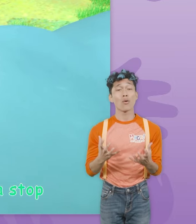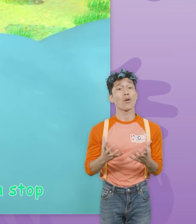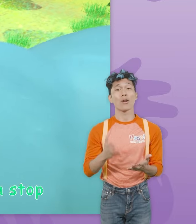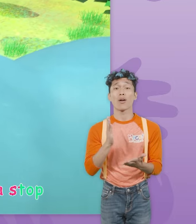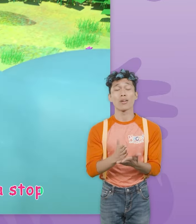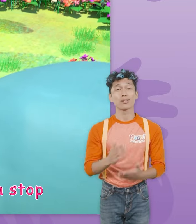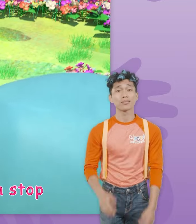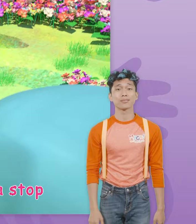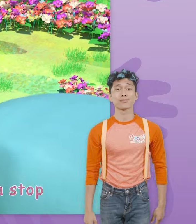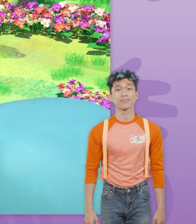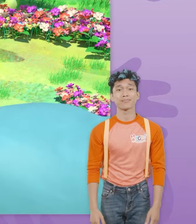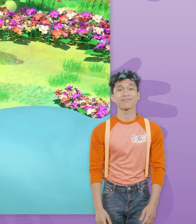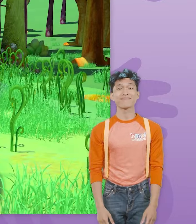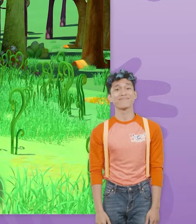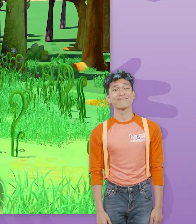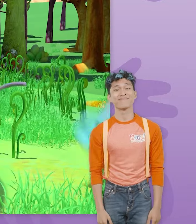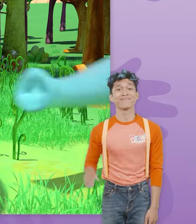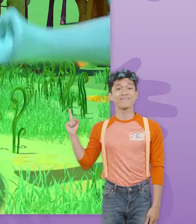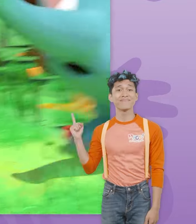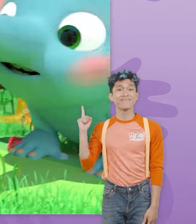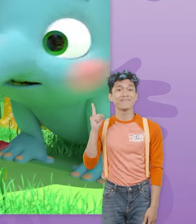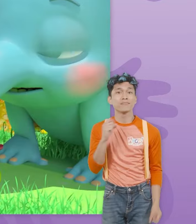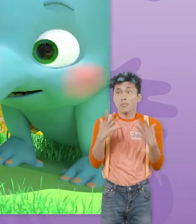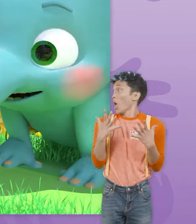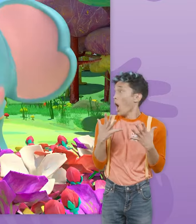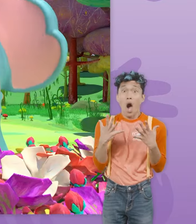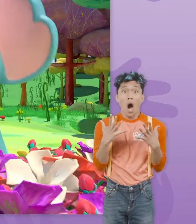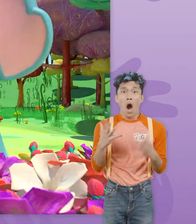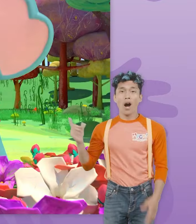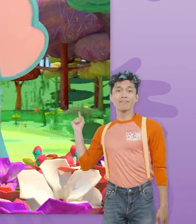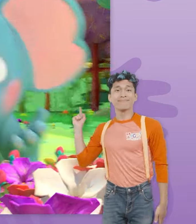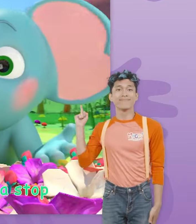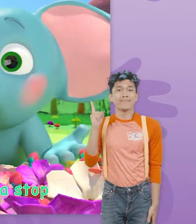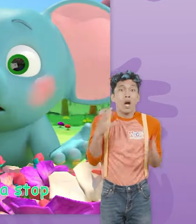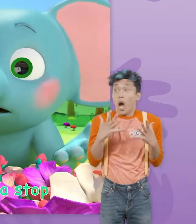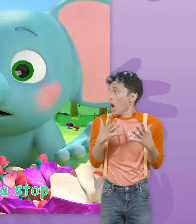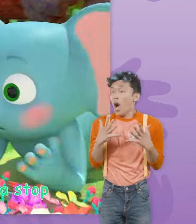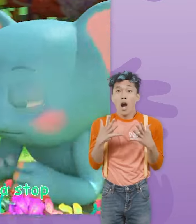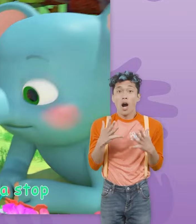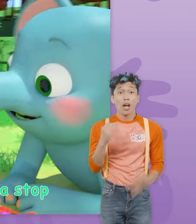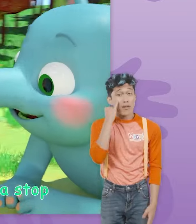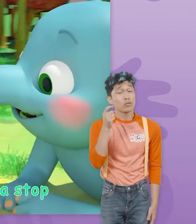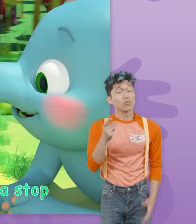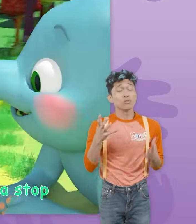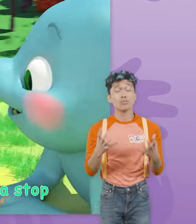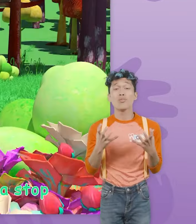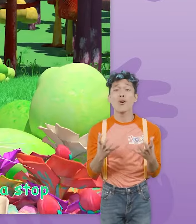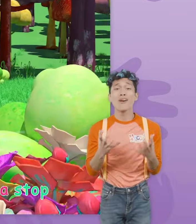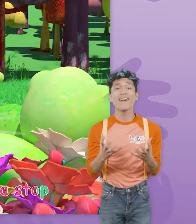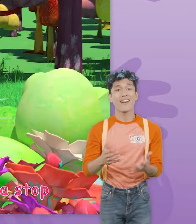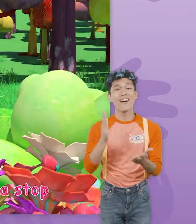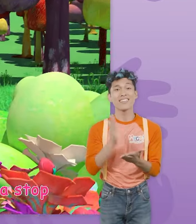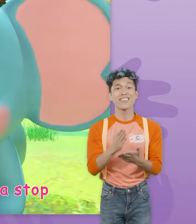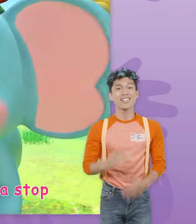really, really want to stop, go get spooked, boo, go get spooked, boo. If you really, really,